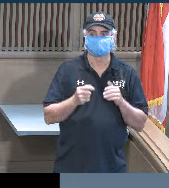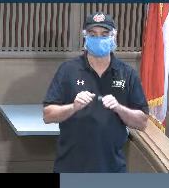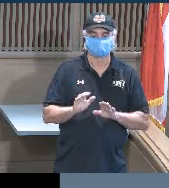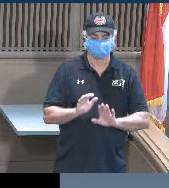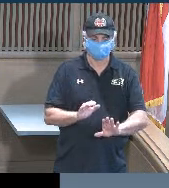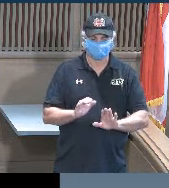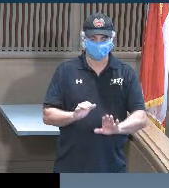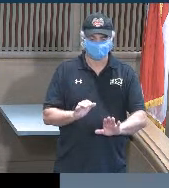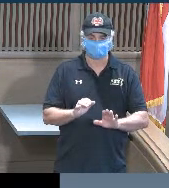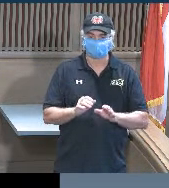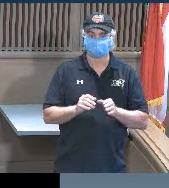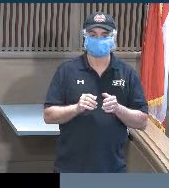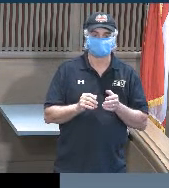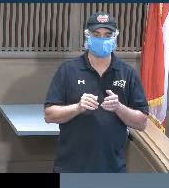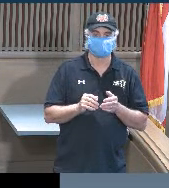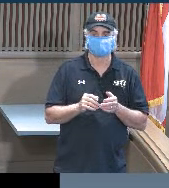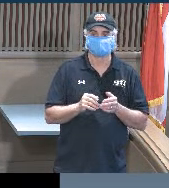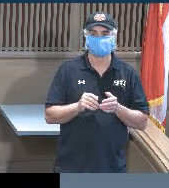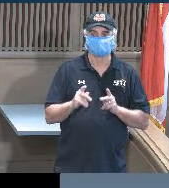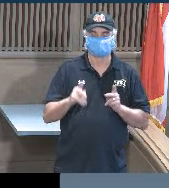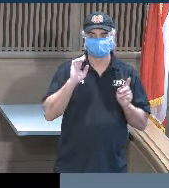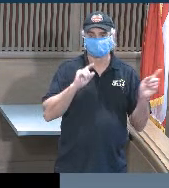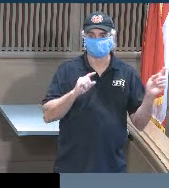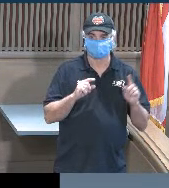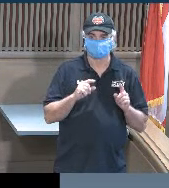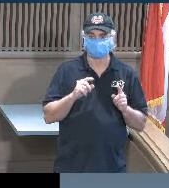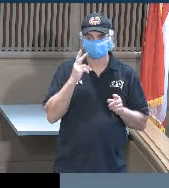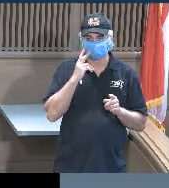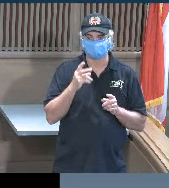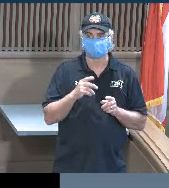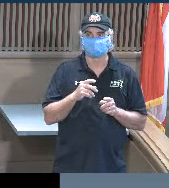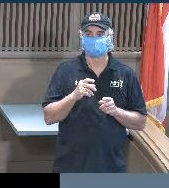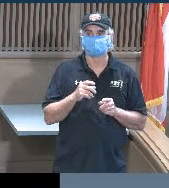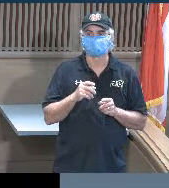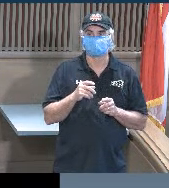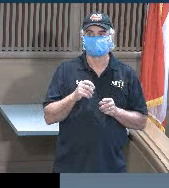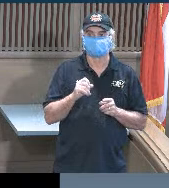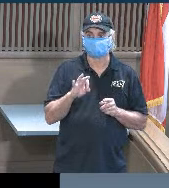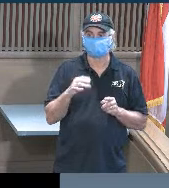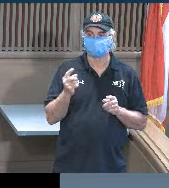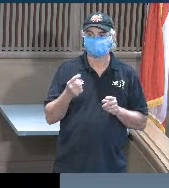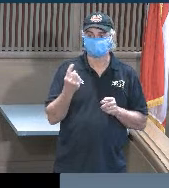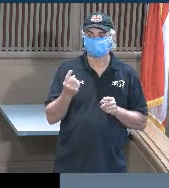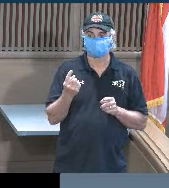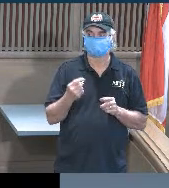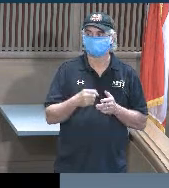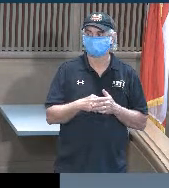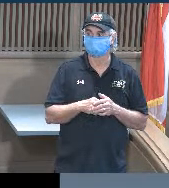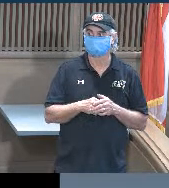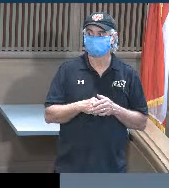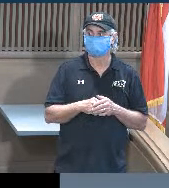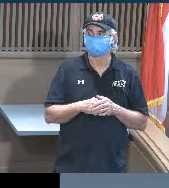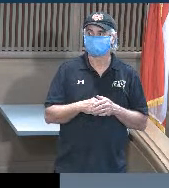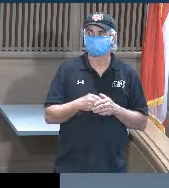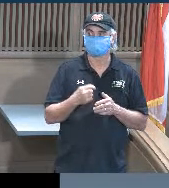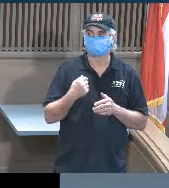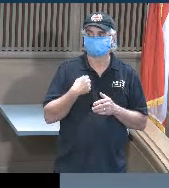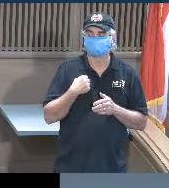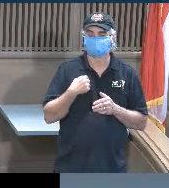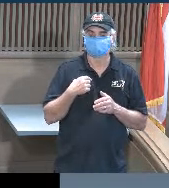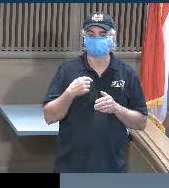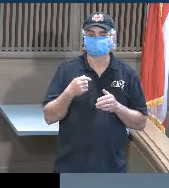will come over and check you, make sure if you need medical treatment, you will get it right then and there. But I can tell you, we have been